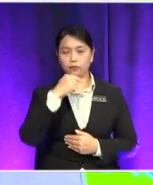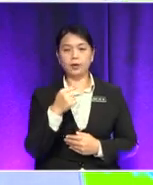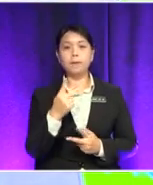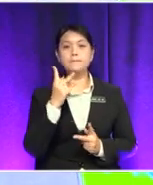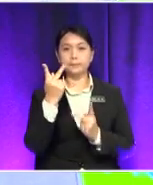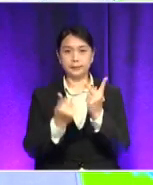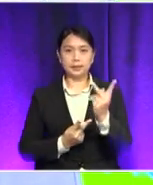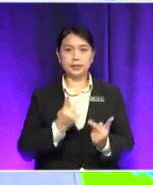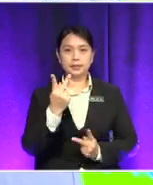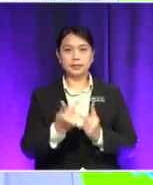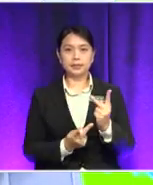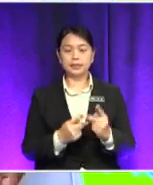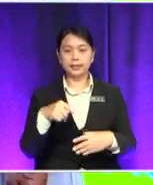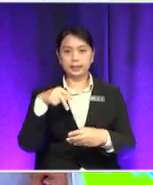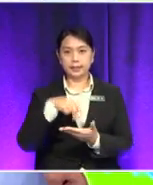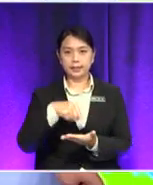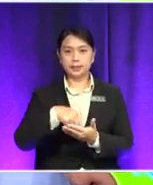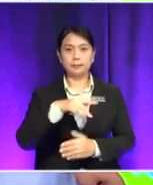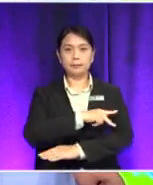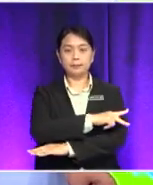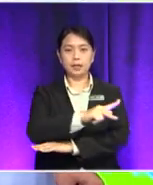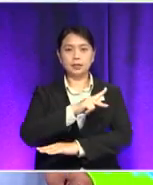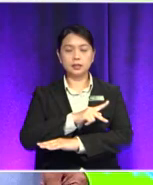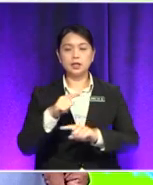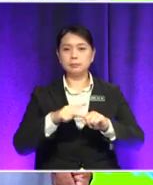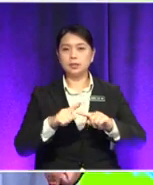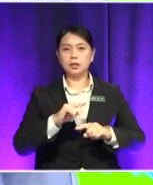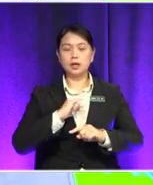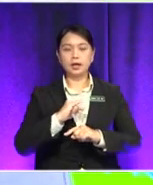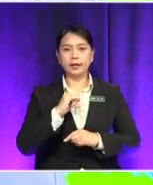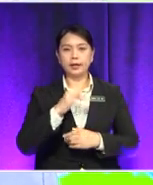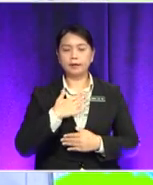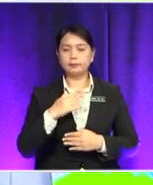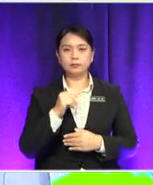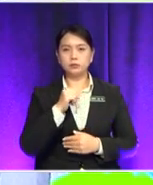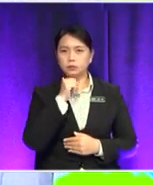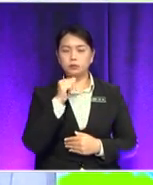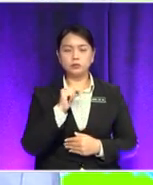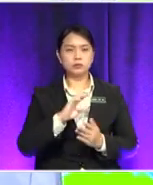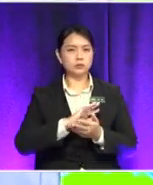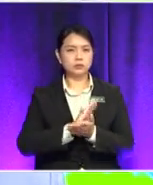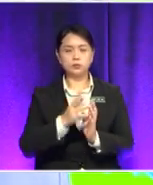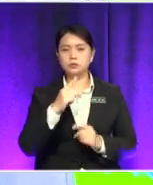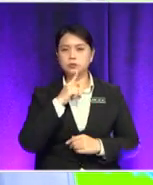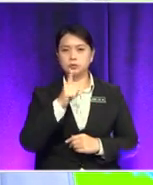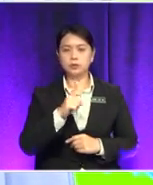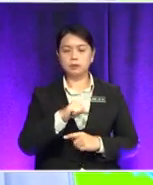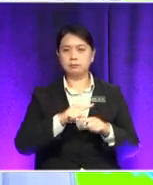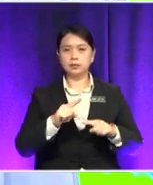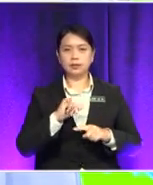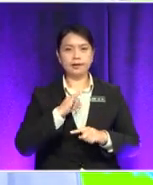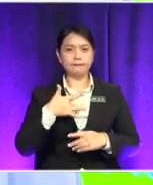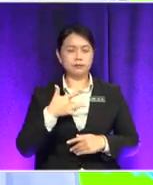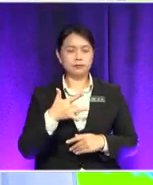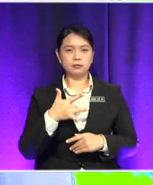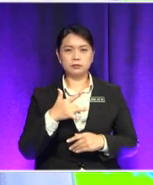here? Yeah, in the park. But I'm not so sure. I don't feel comfortable here.